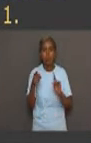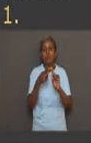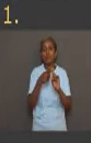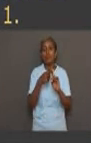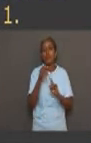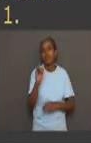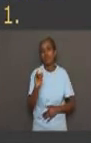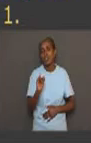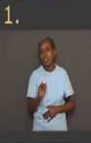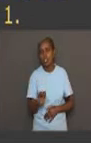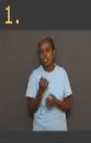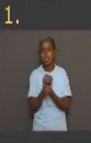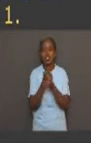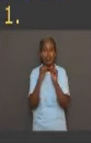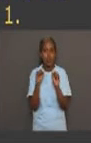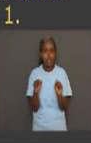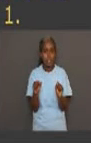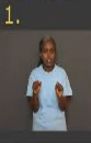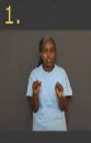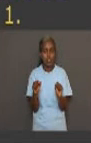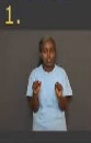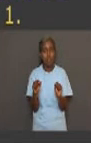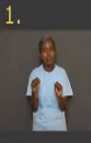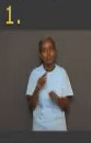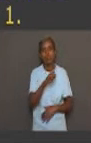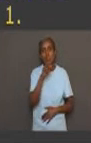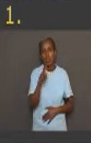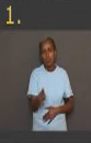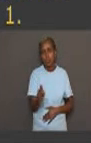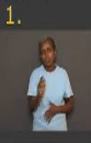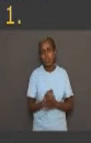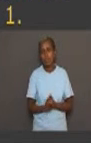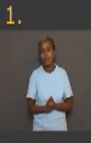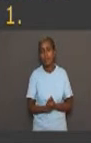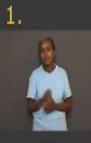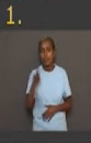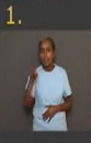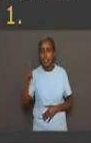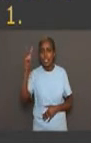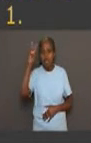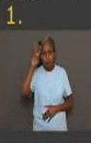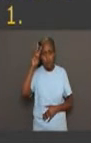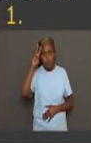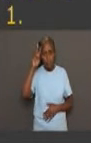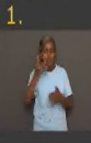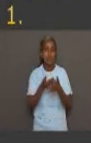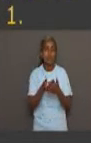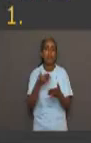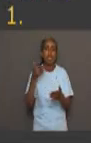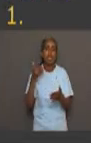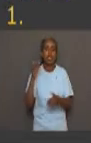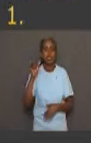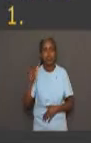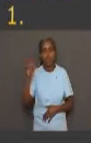positive integer solutions to the equation x squared